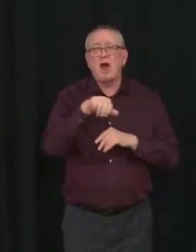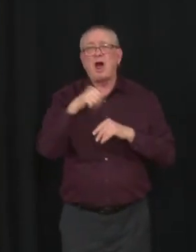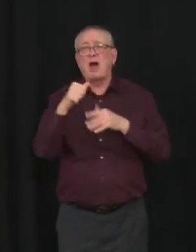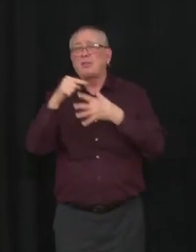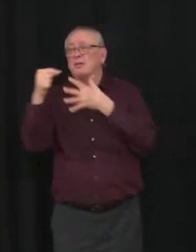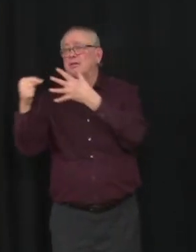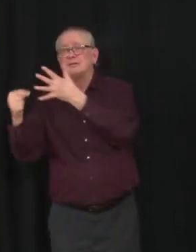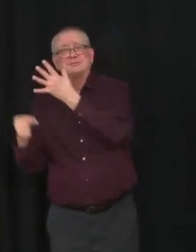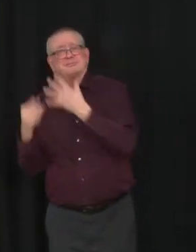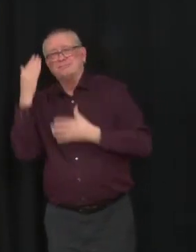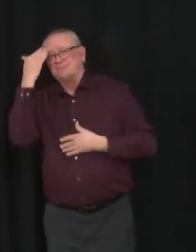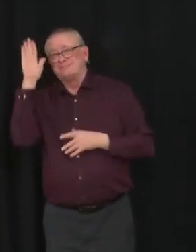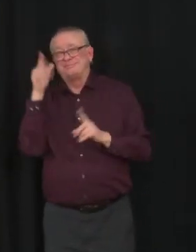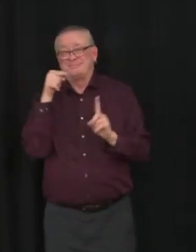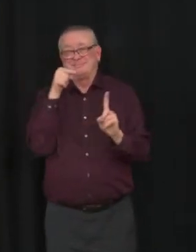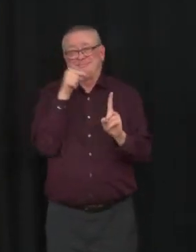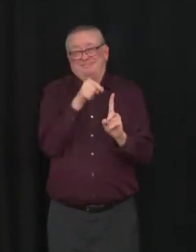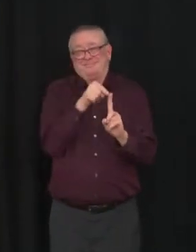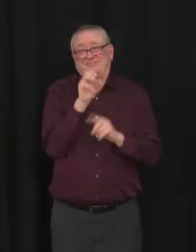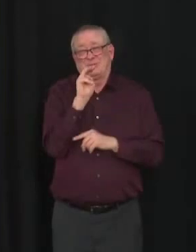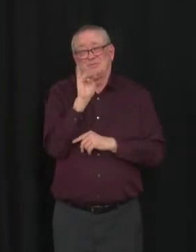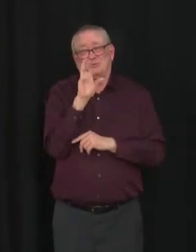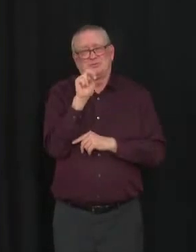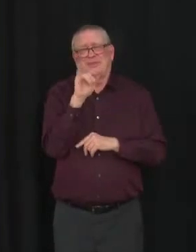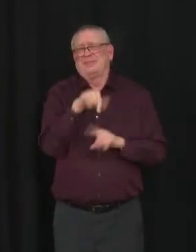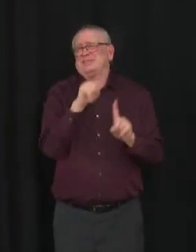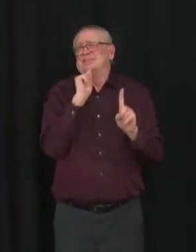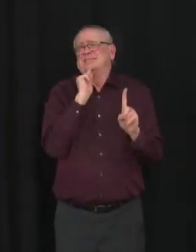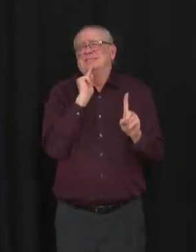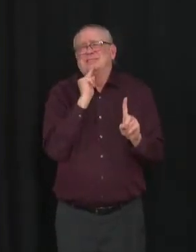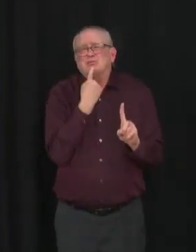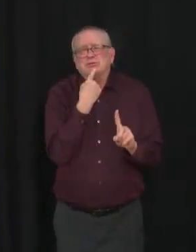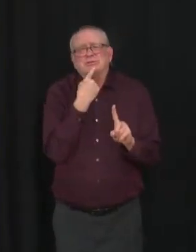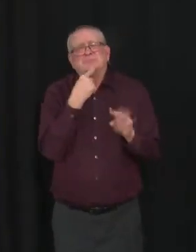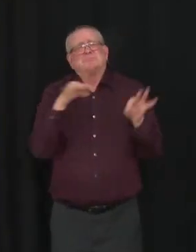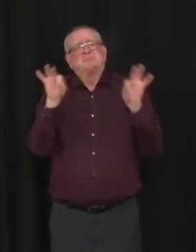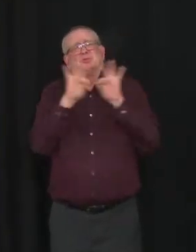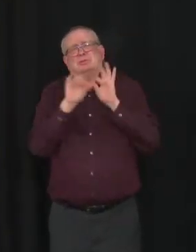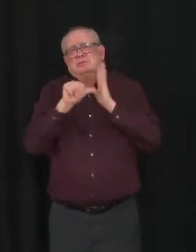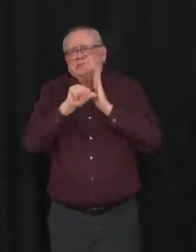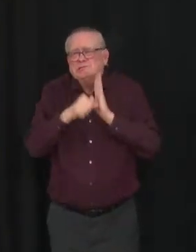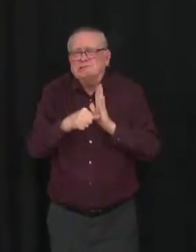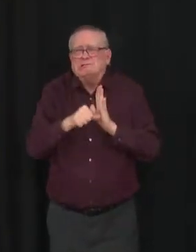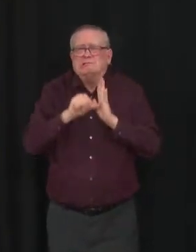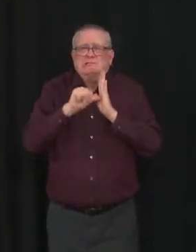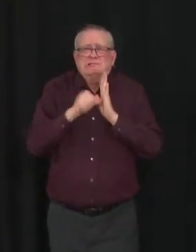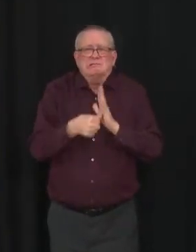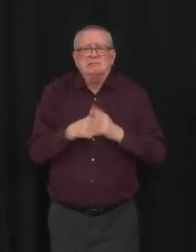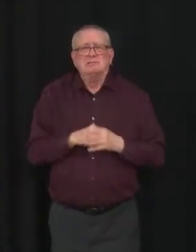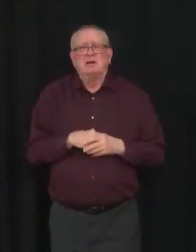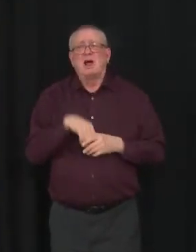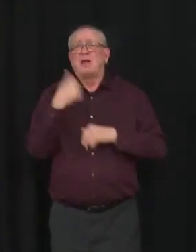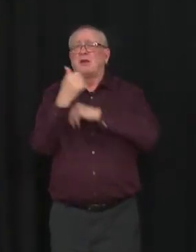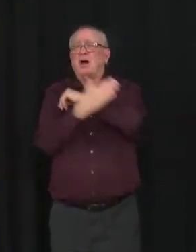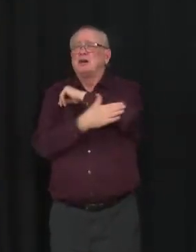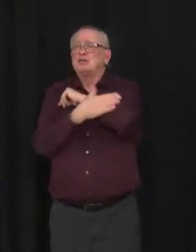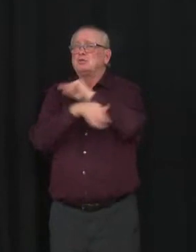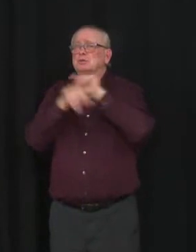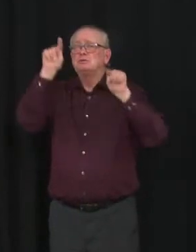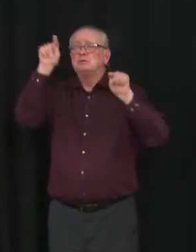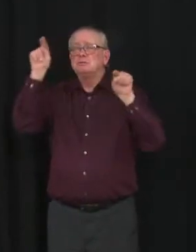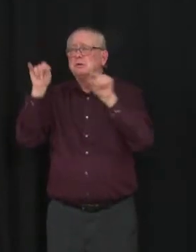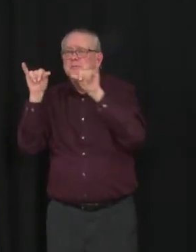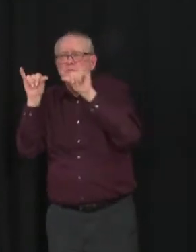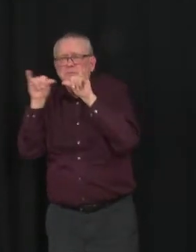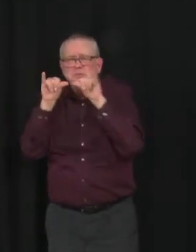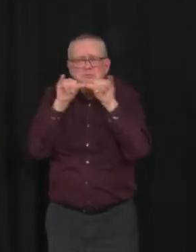message today. In every jurisdiction around the world that has been able to measure the spread of Omicron, it has spread